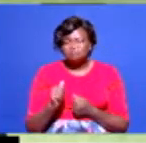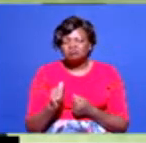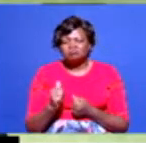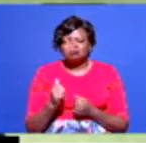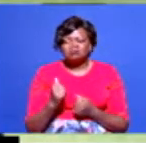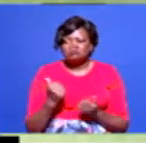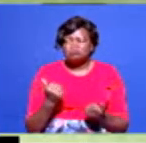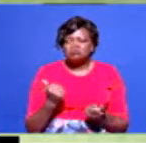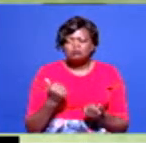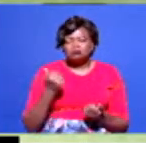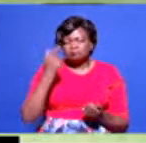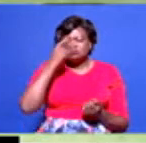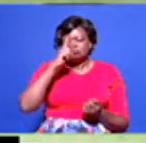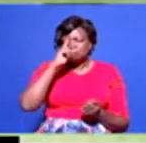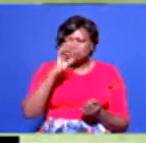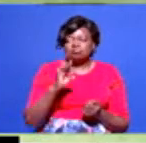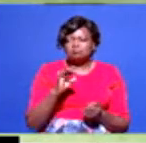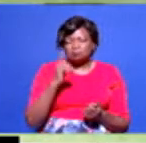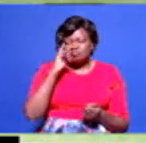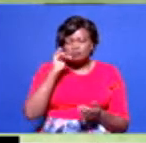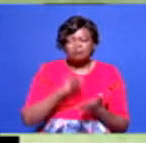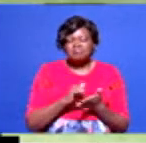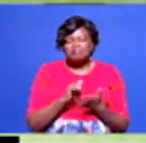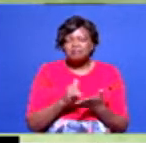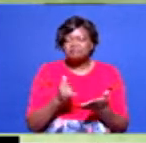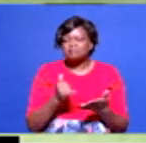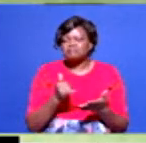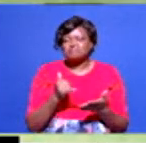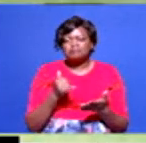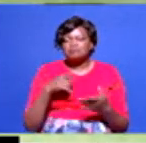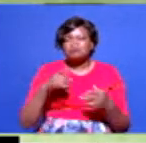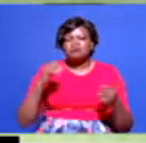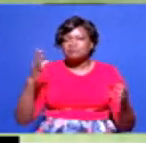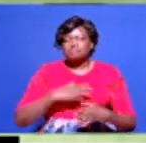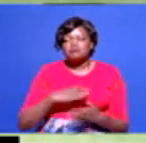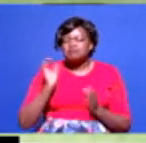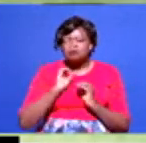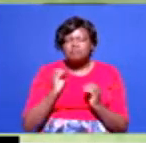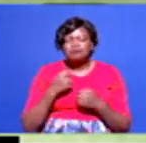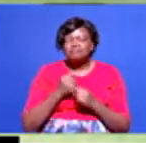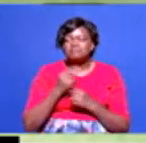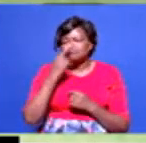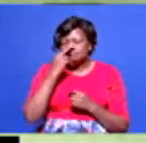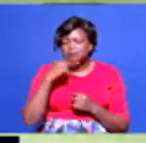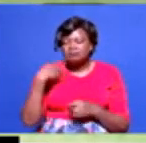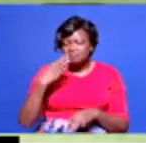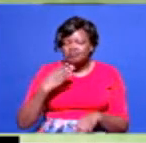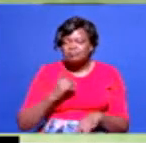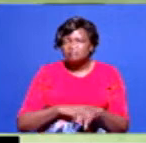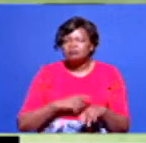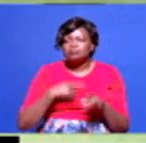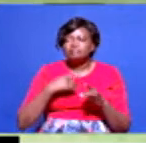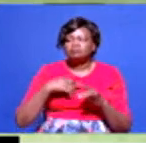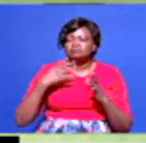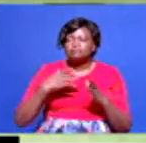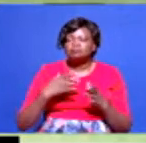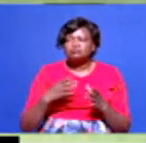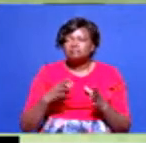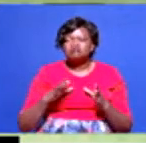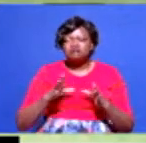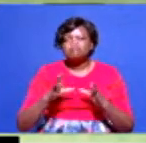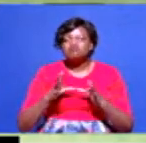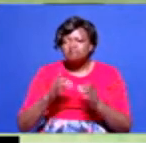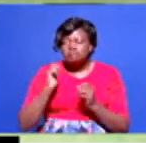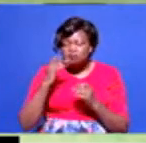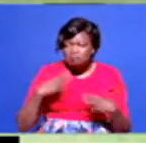to think that the world was coming to an end. He lightened the moment and always pushed us and pushed every Kenyan